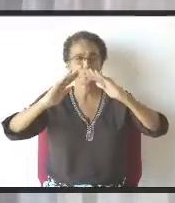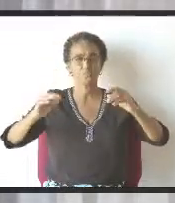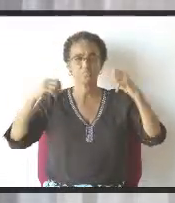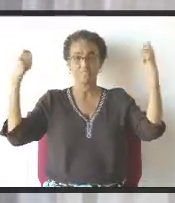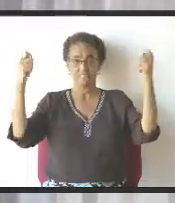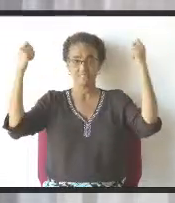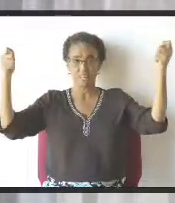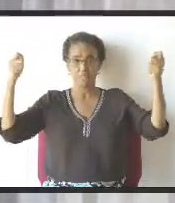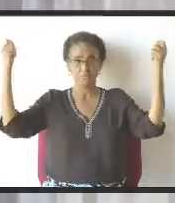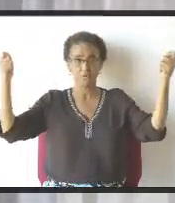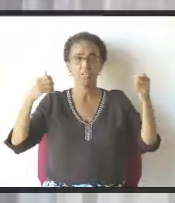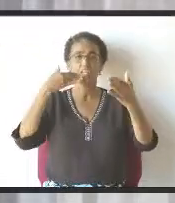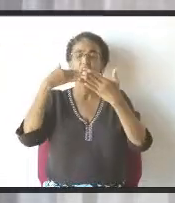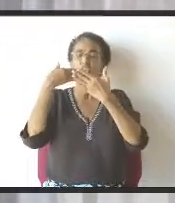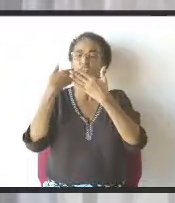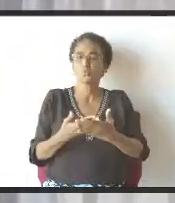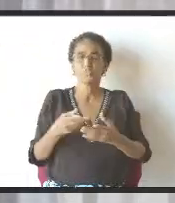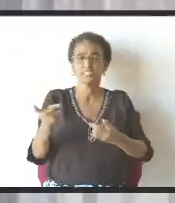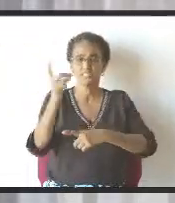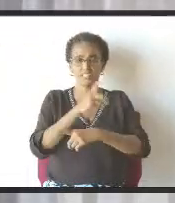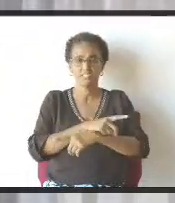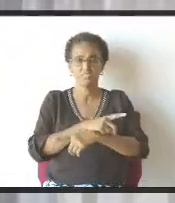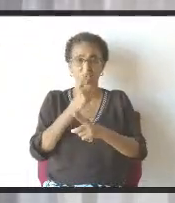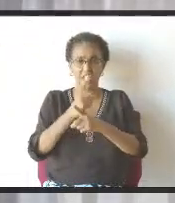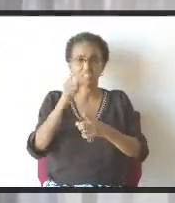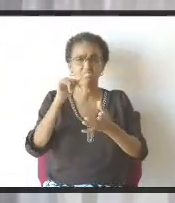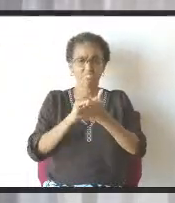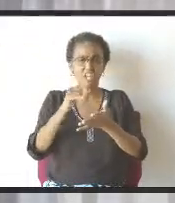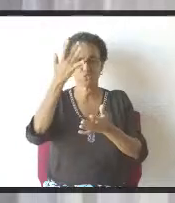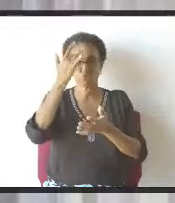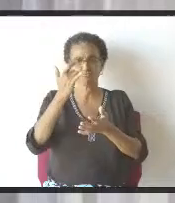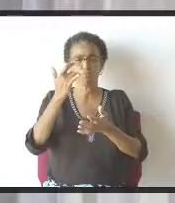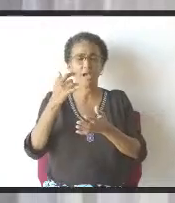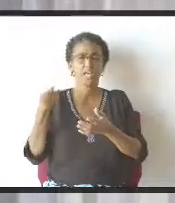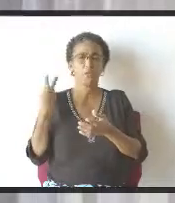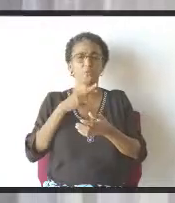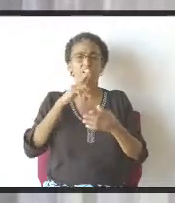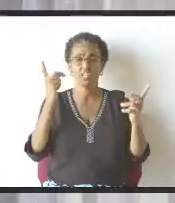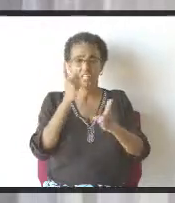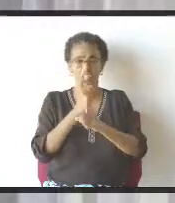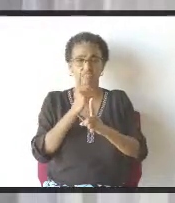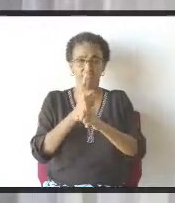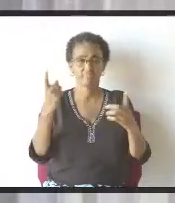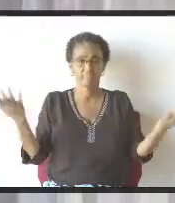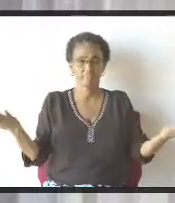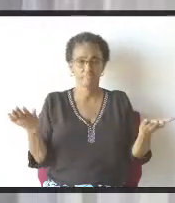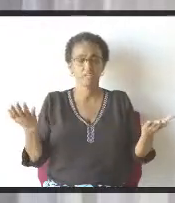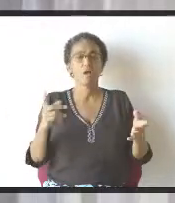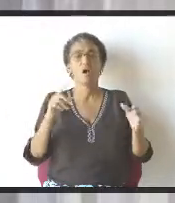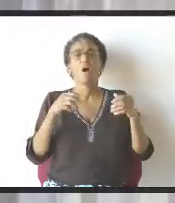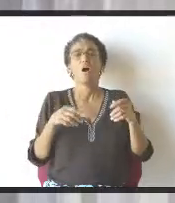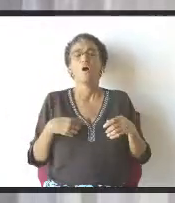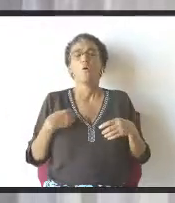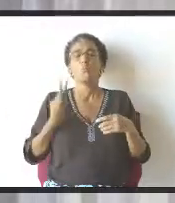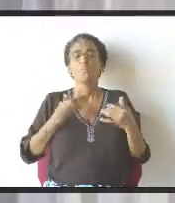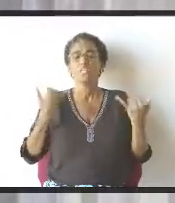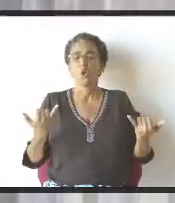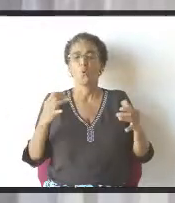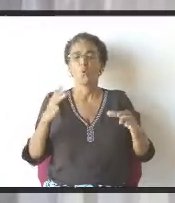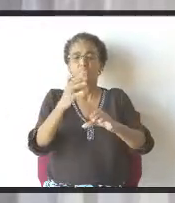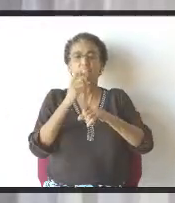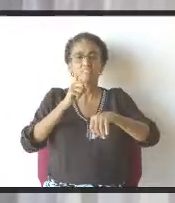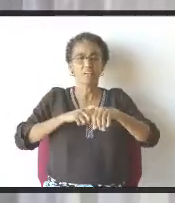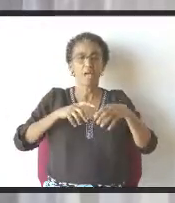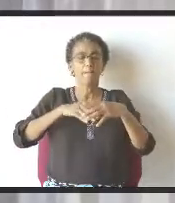kindness, because that is the reason why we're here today. Amen. Amen. Of course, we want to take time out to welcome those who are joining us. Welcome those who